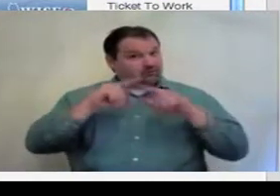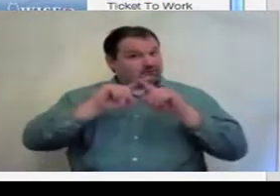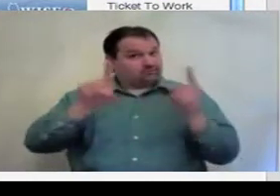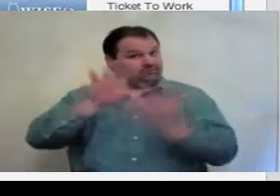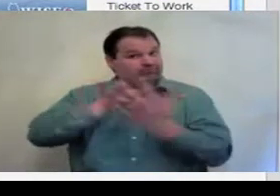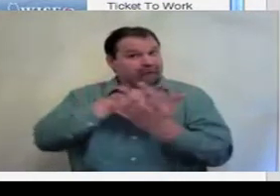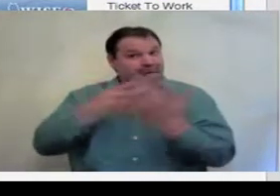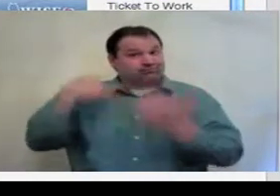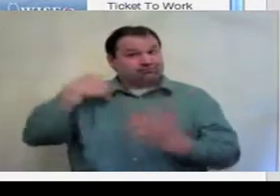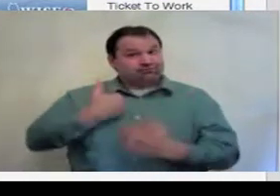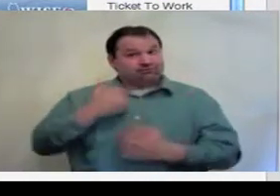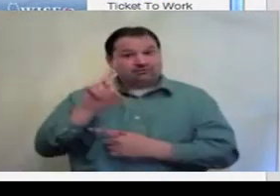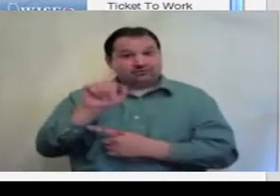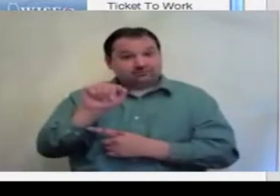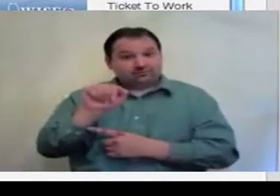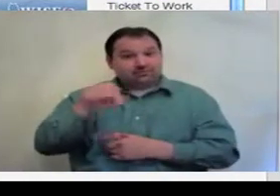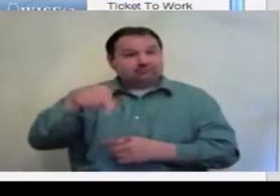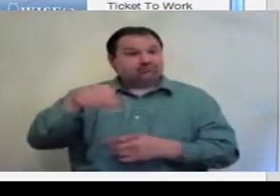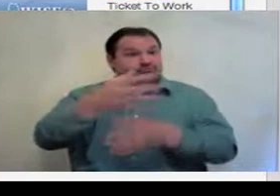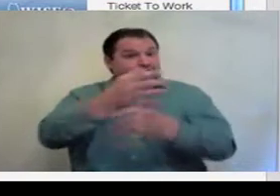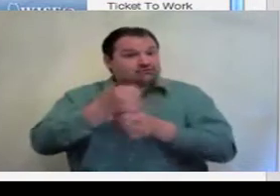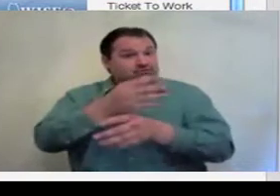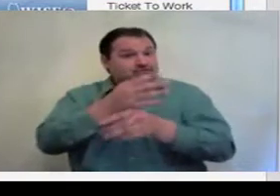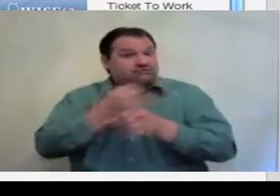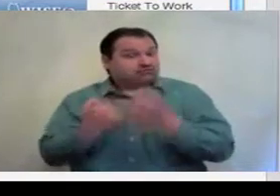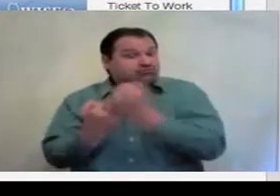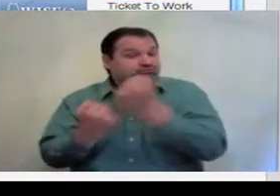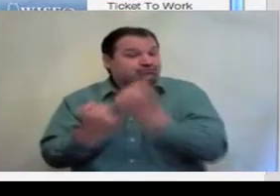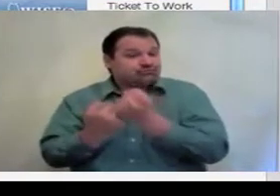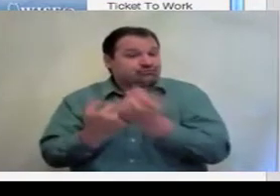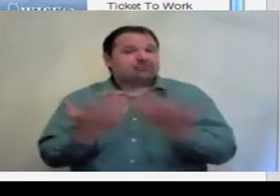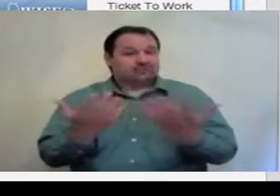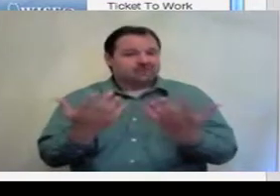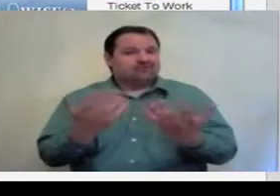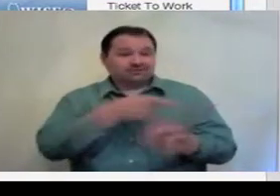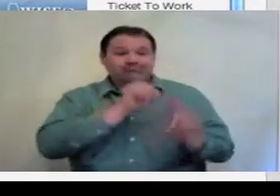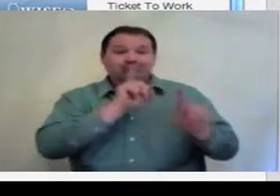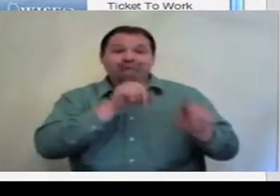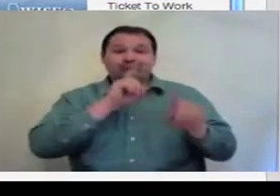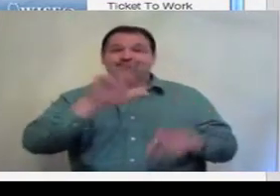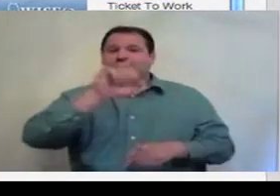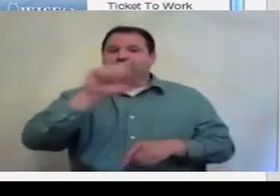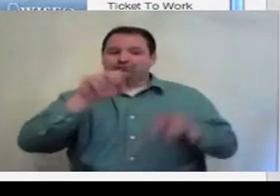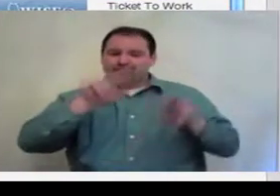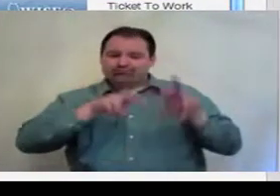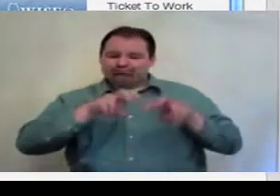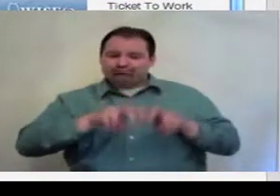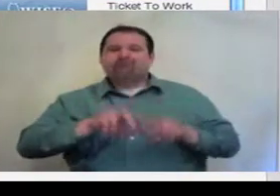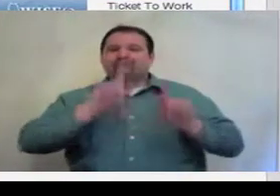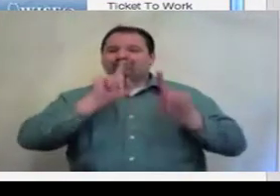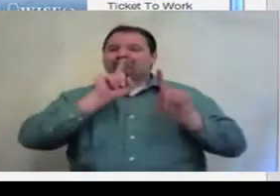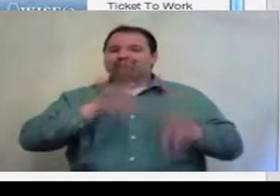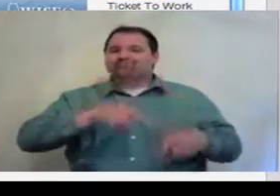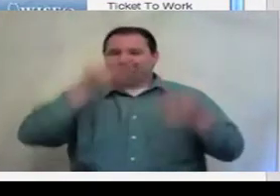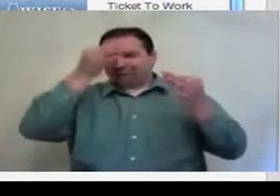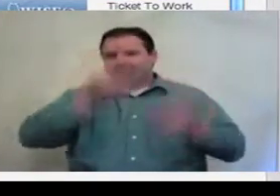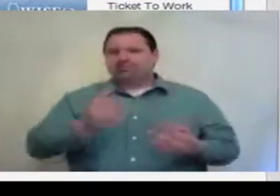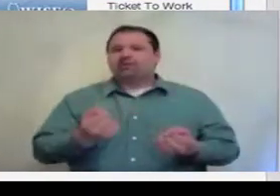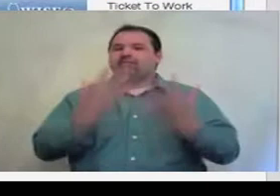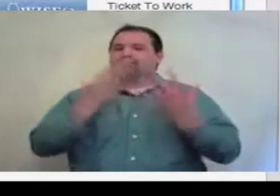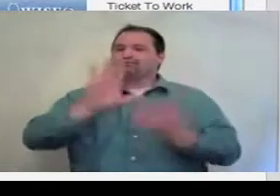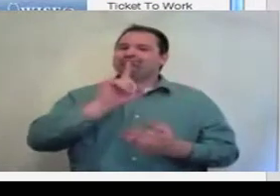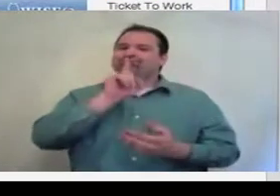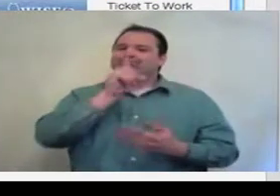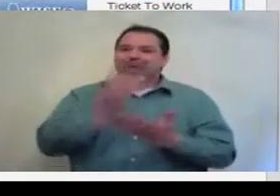different schedule because of your disability? Are you receiving any assistance? And Social Security will determine what your countable income is based on